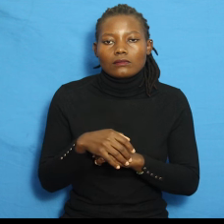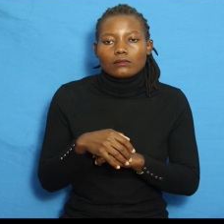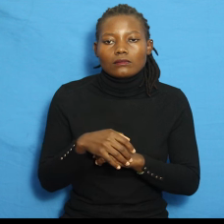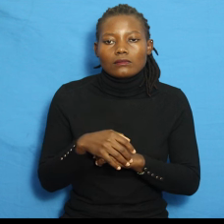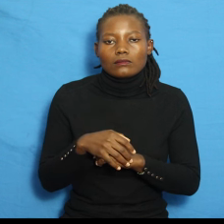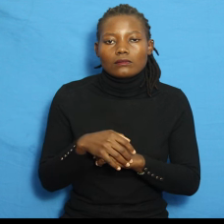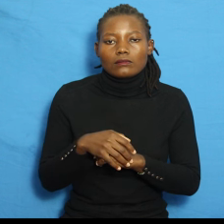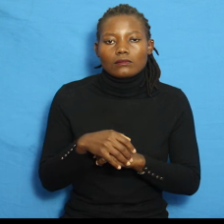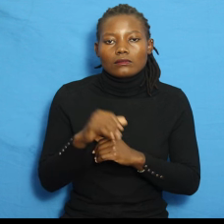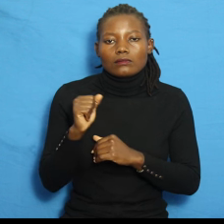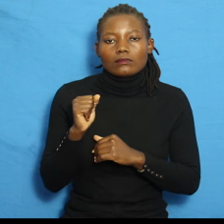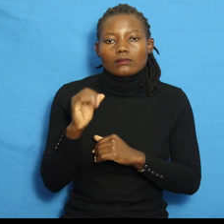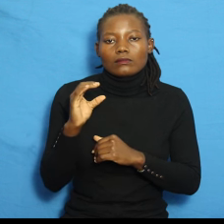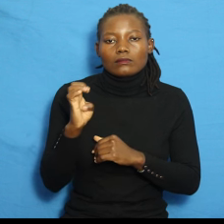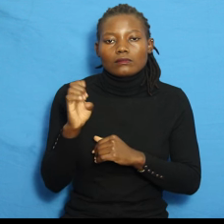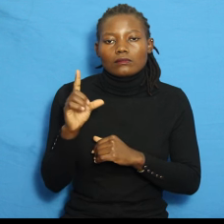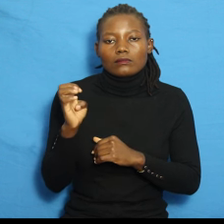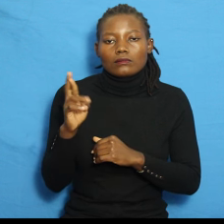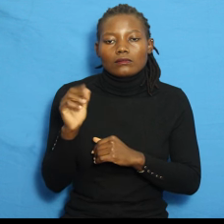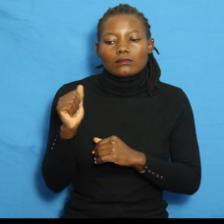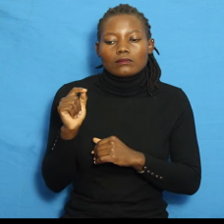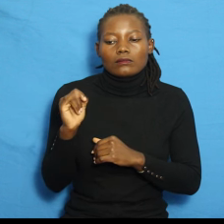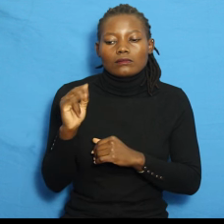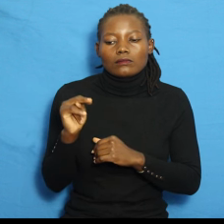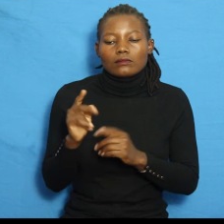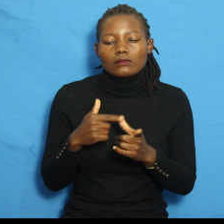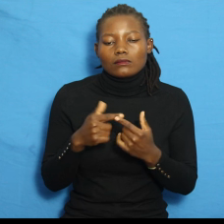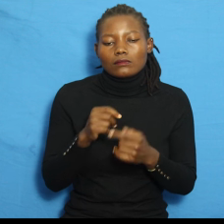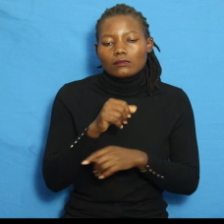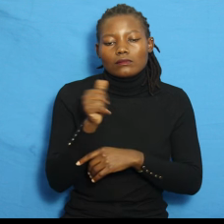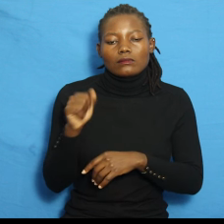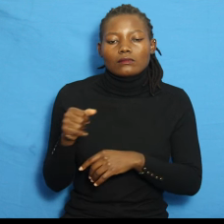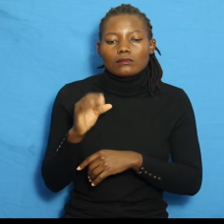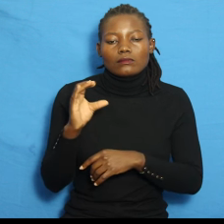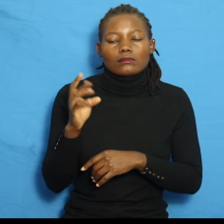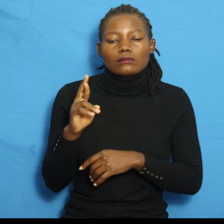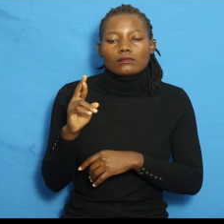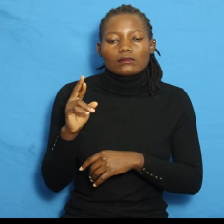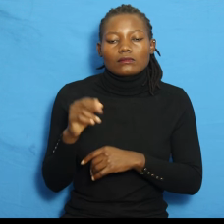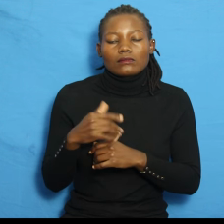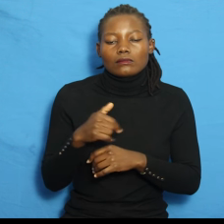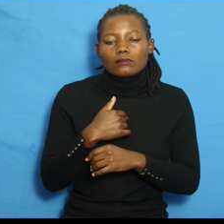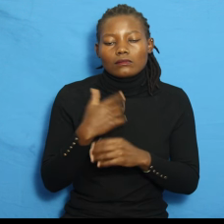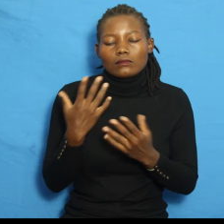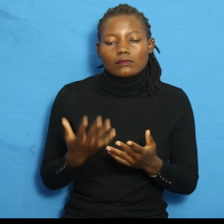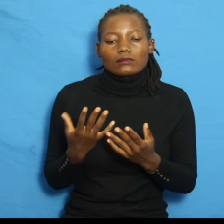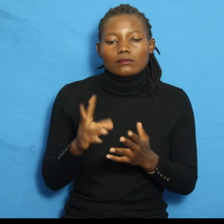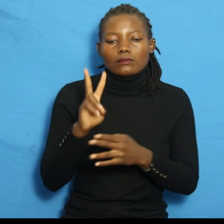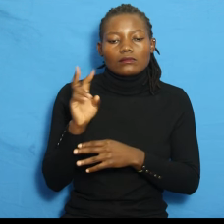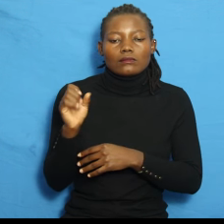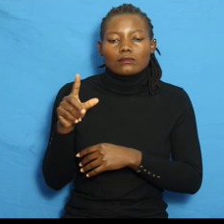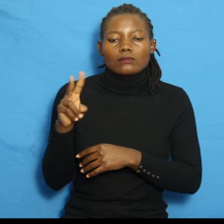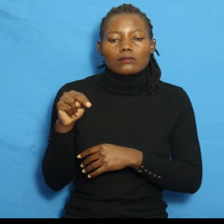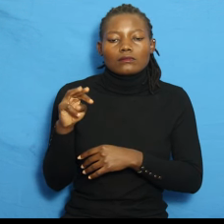and you also have displacement, velocity, acceleration. And scalar quantities